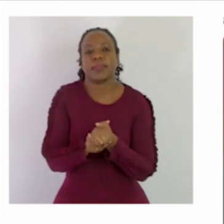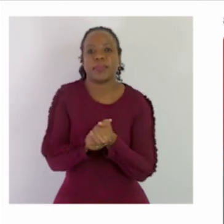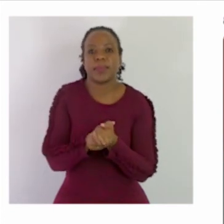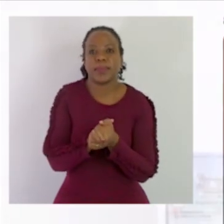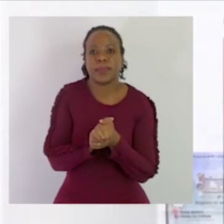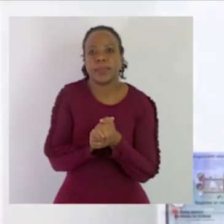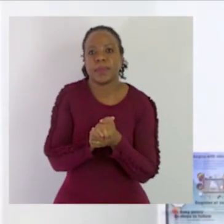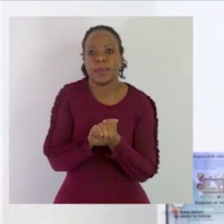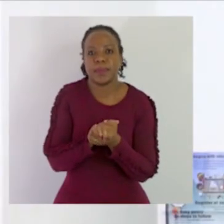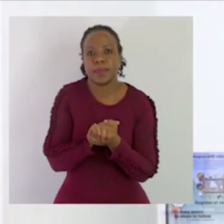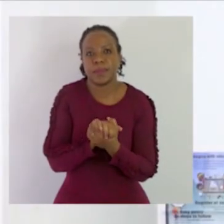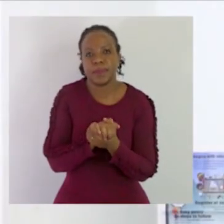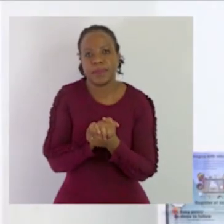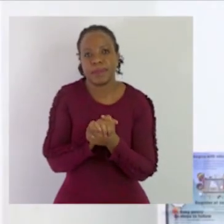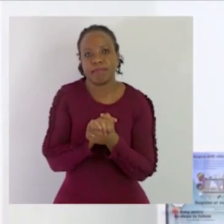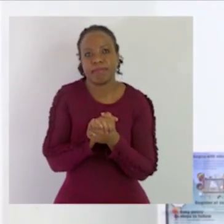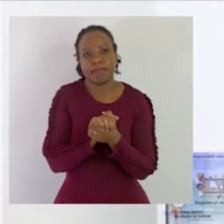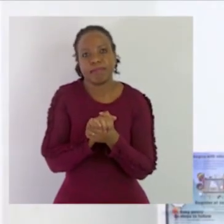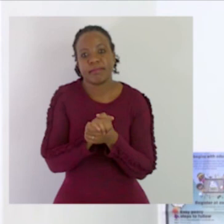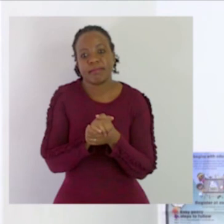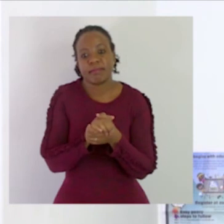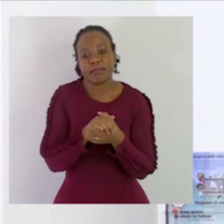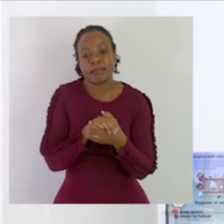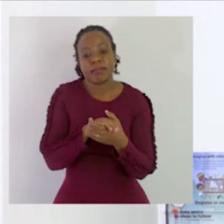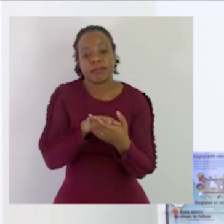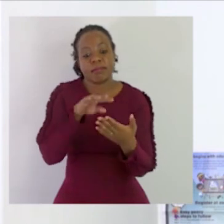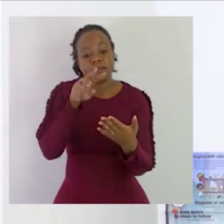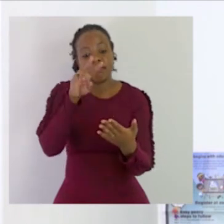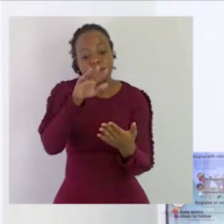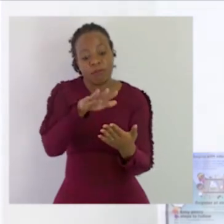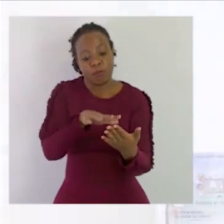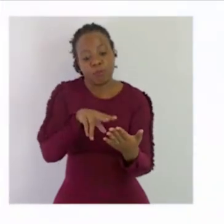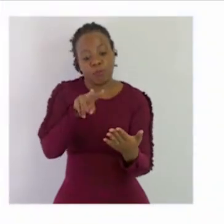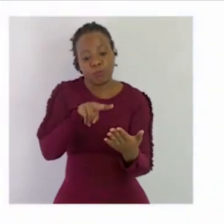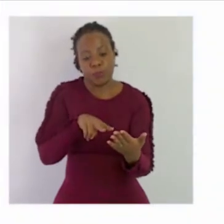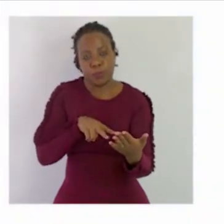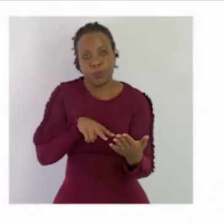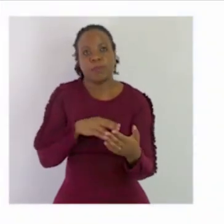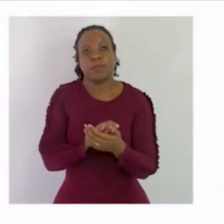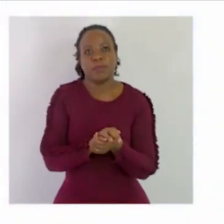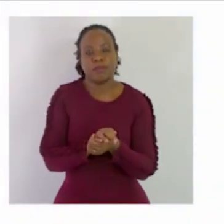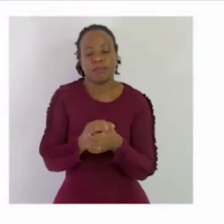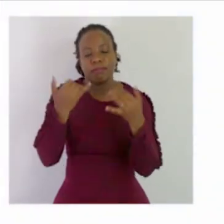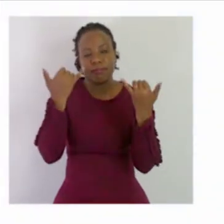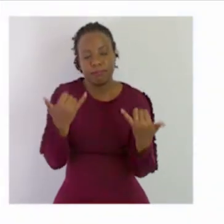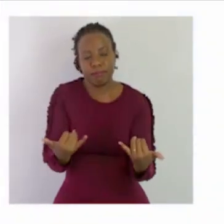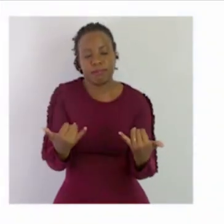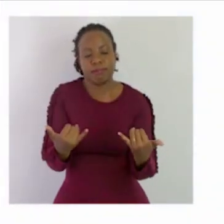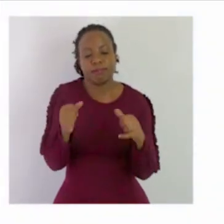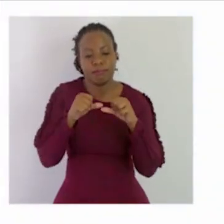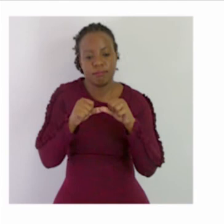Right. That's it, boys and girls, for the passage. Now we move